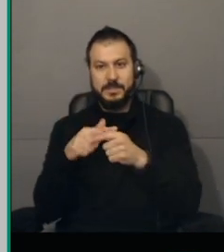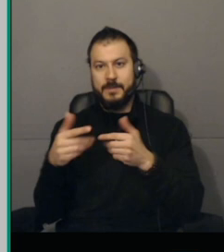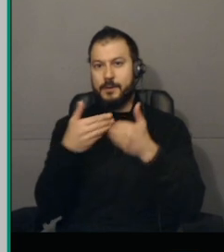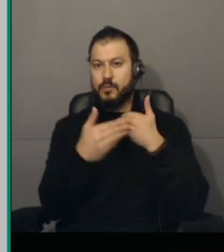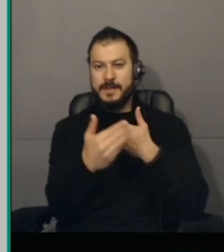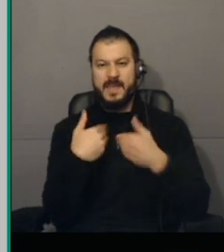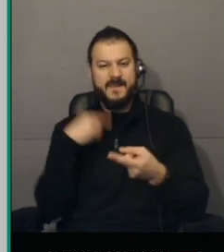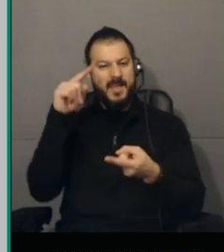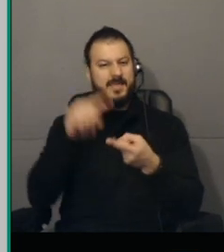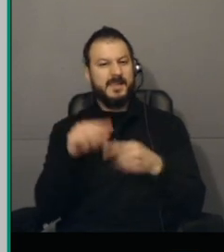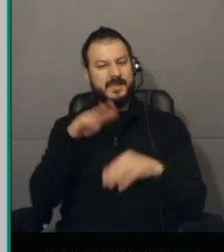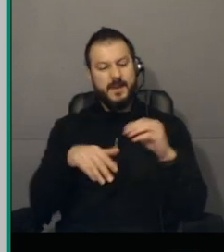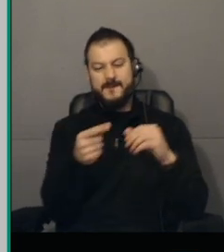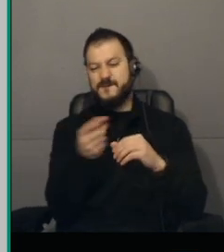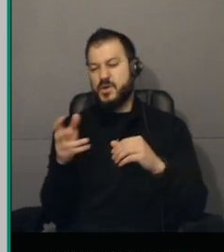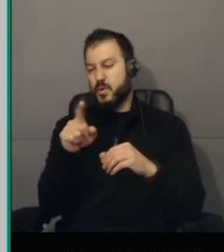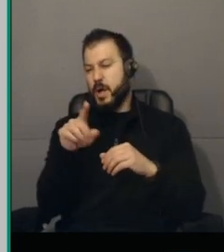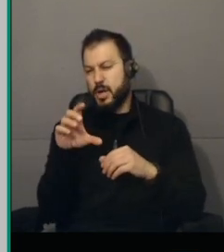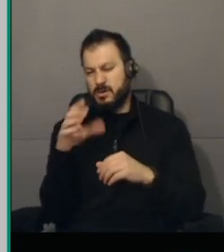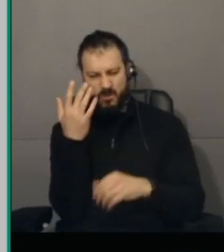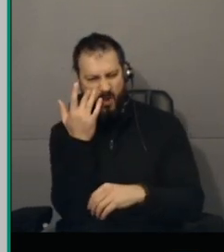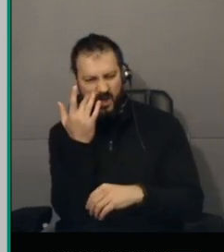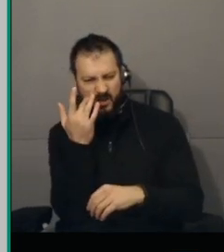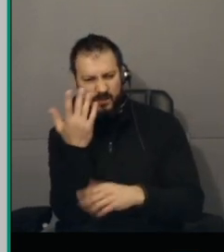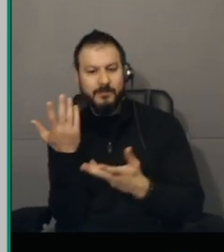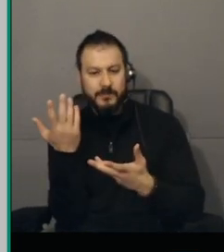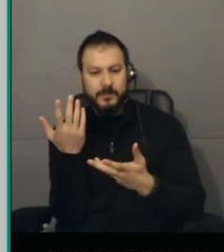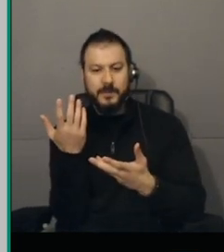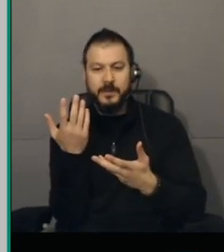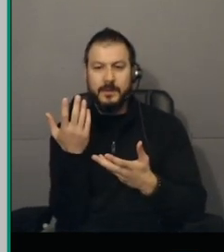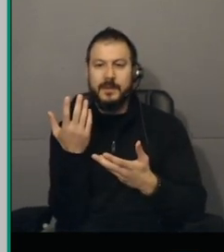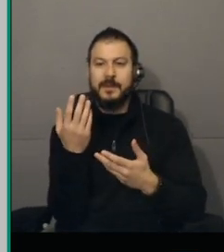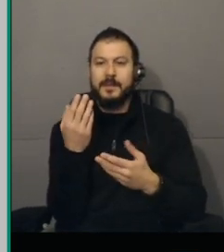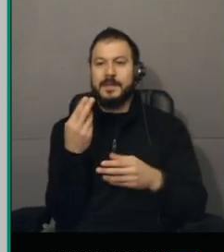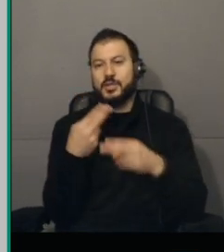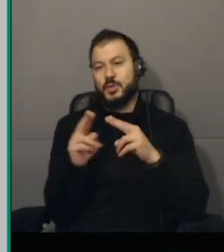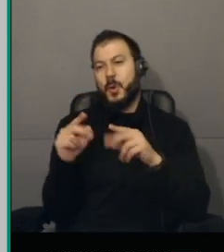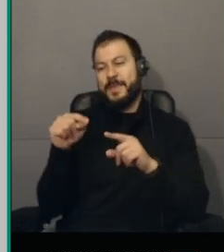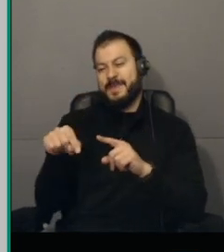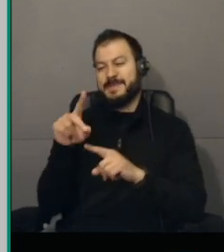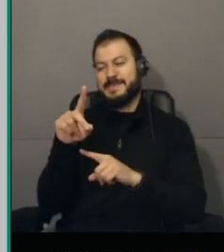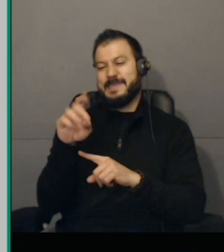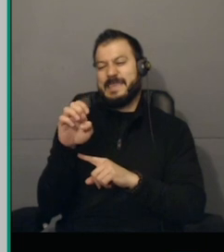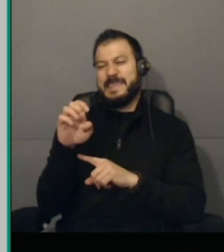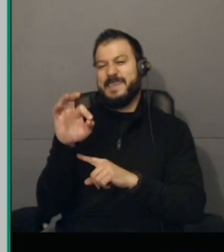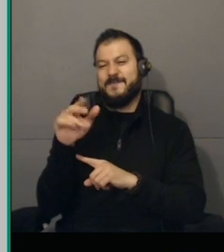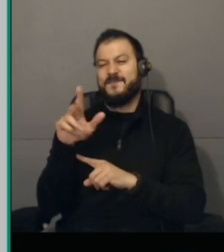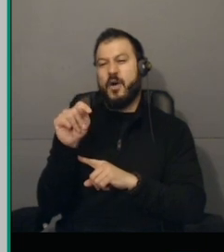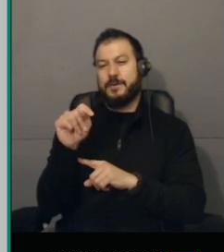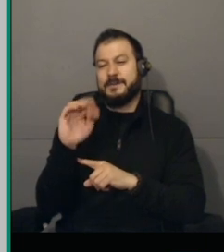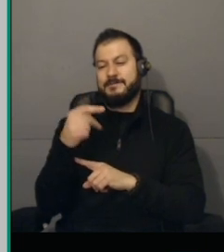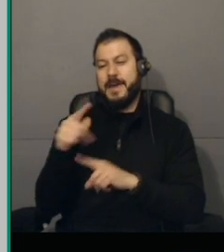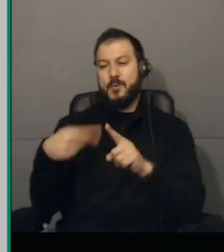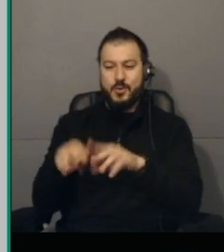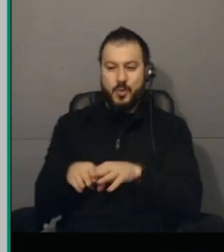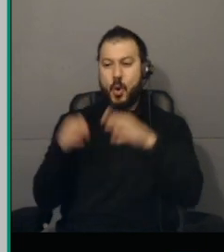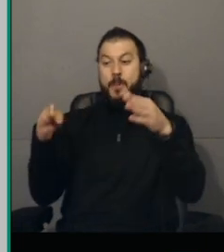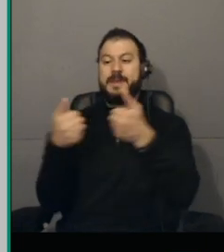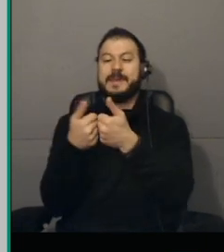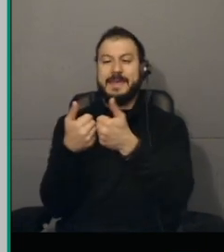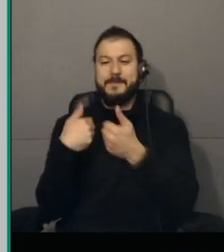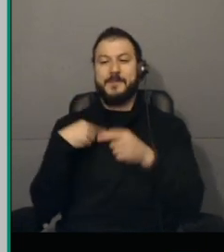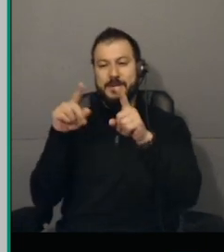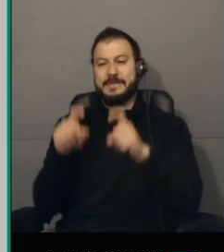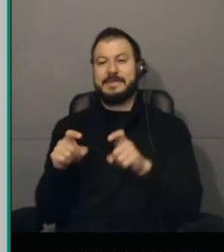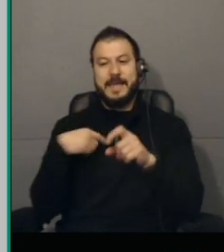rest of the maps have less than a few hundred. Why is that? Well, in short, this is the default map you get when you open up a game, and